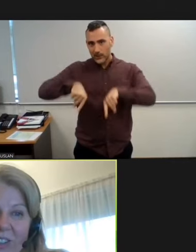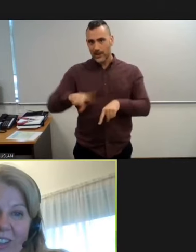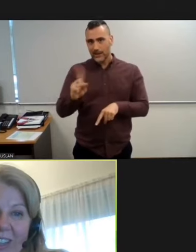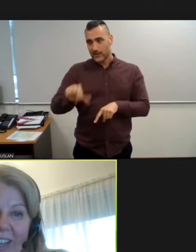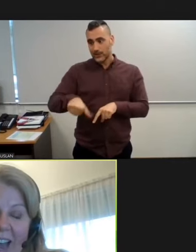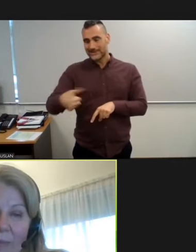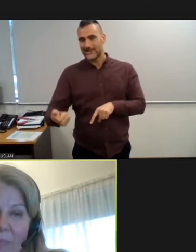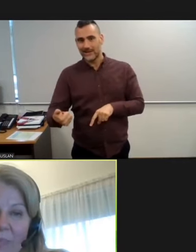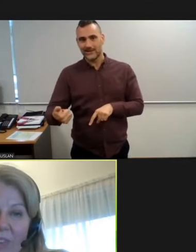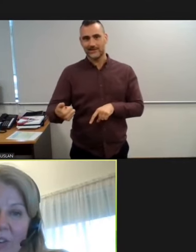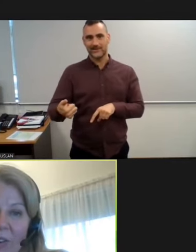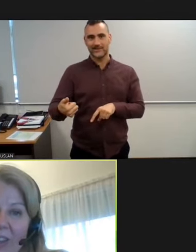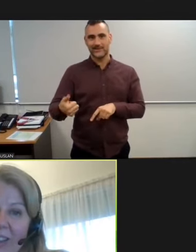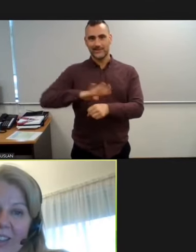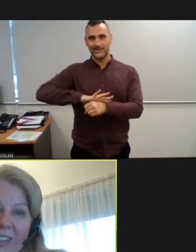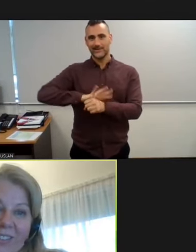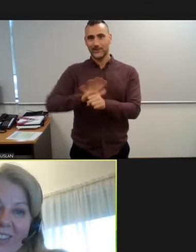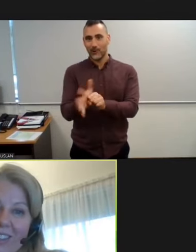hotels. Certainly,